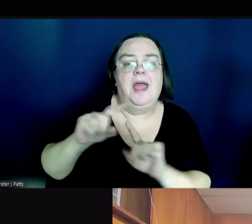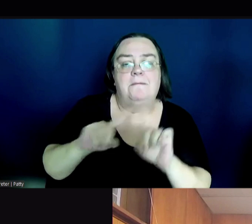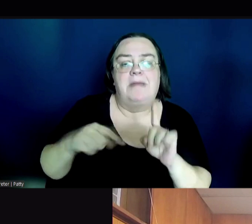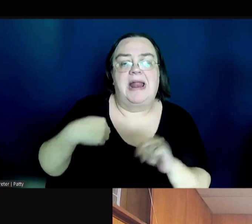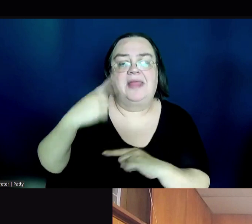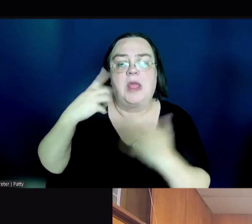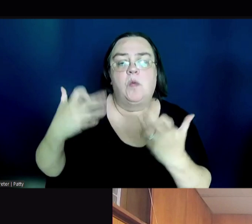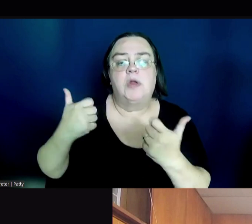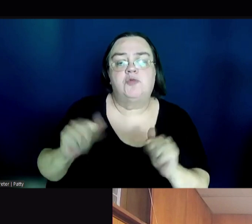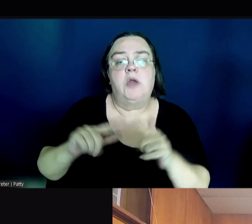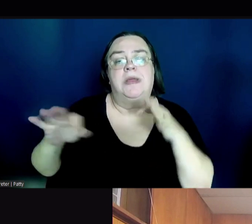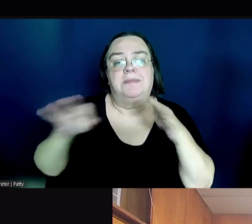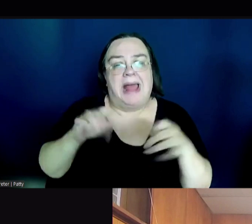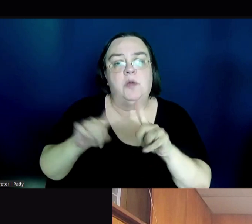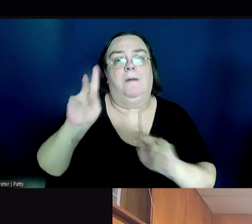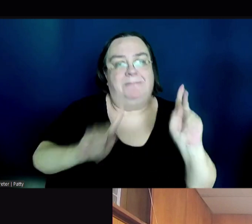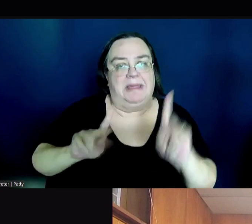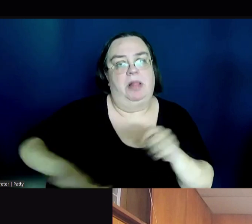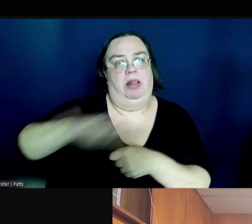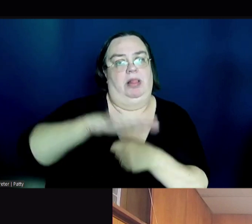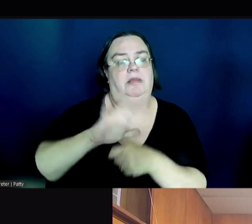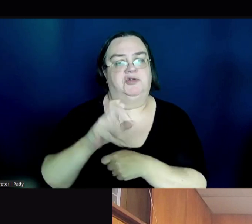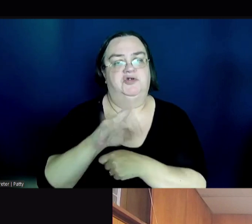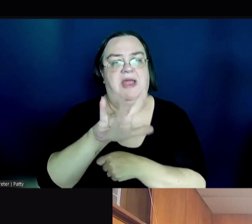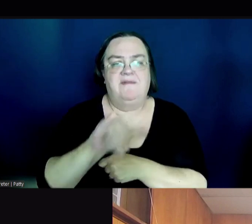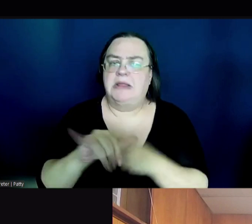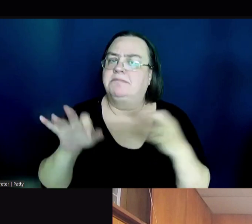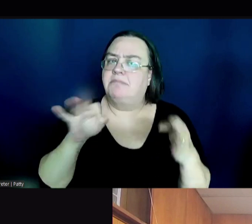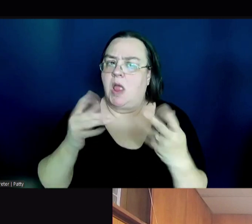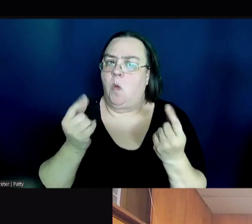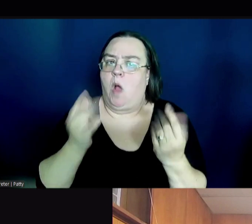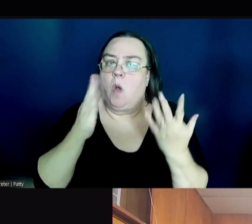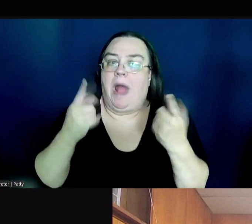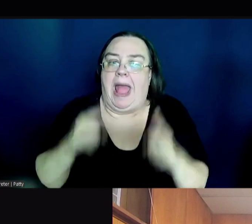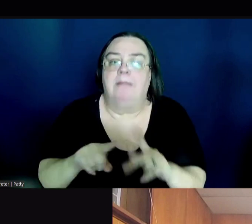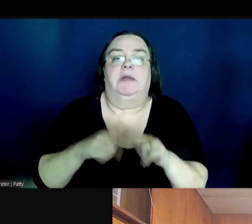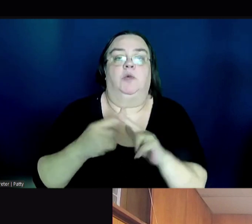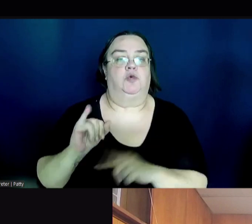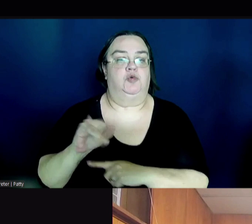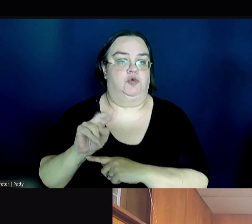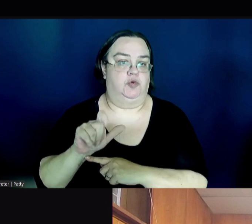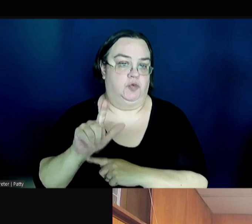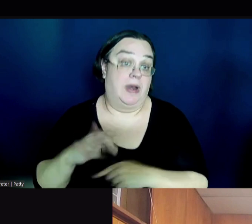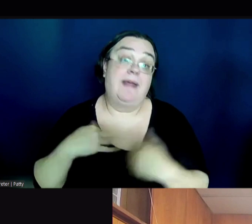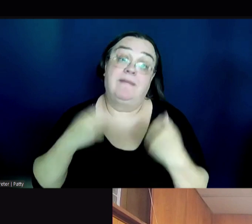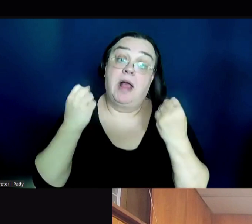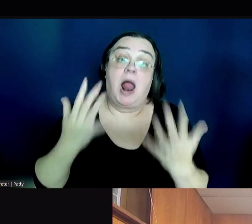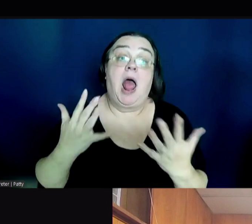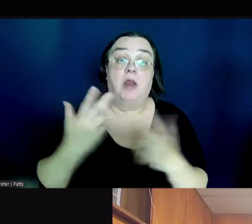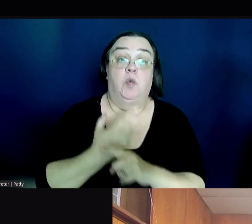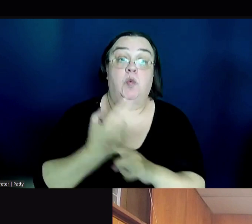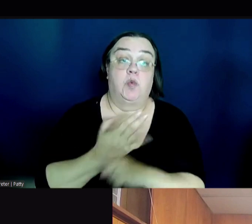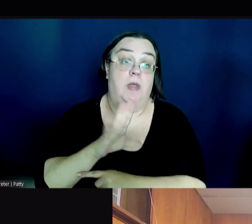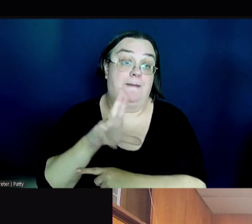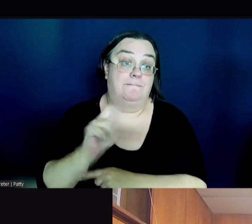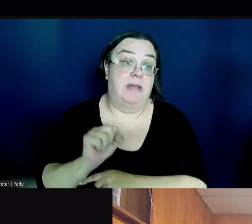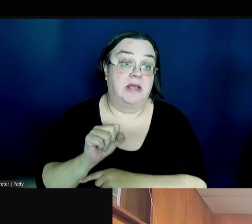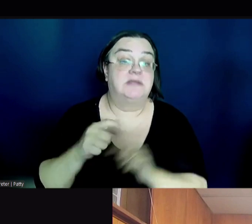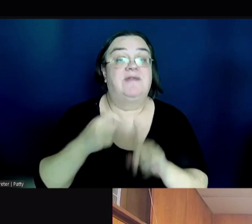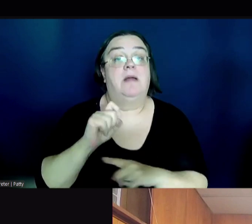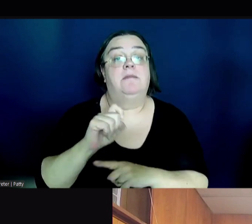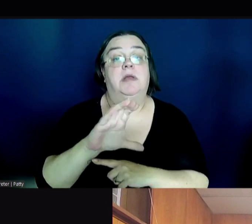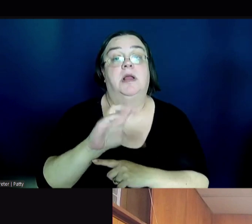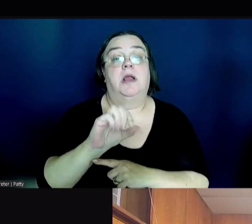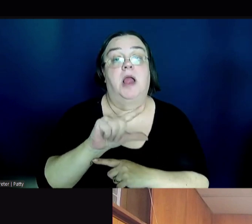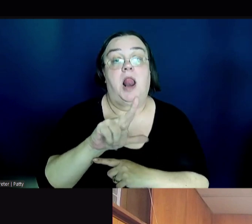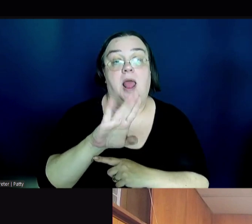to Cheverly folks just what's going to happen on June 29th, because we do have a lot of bus usage, both on Columbia Park Road